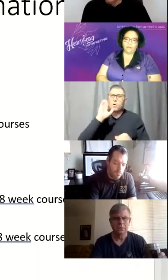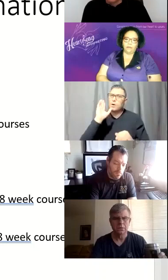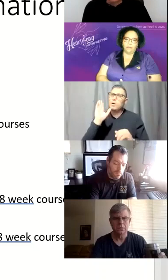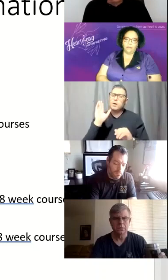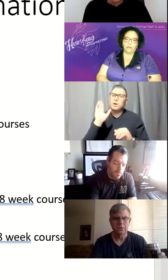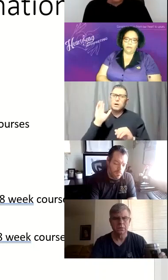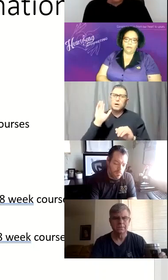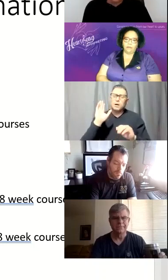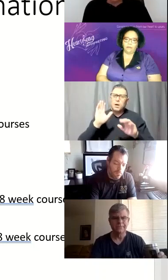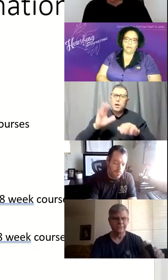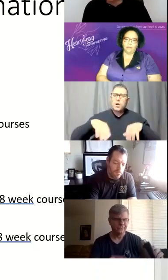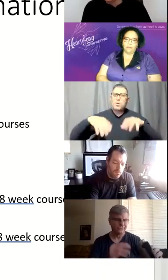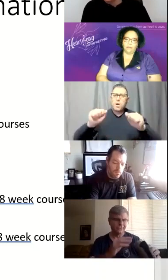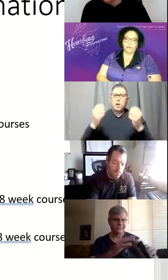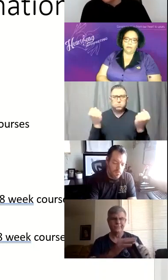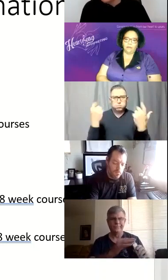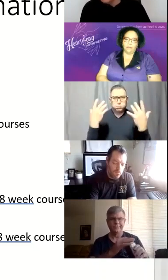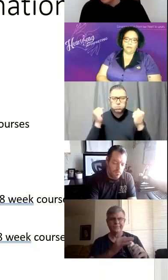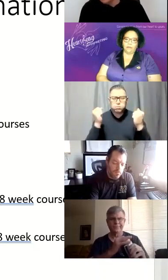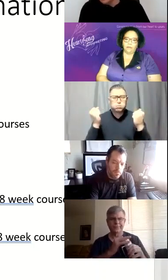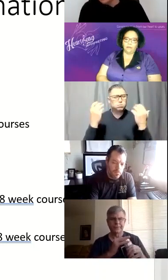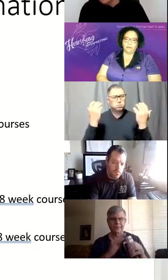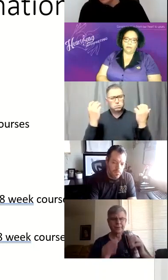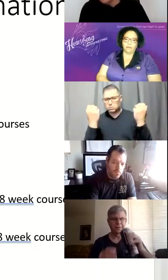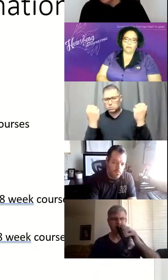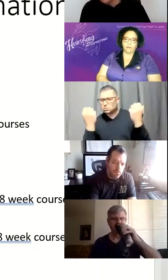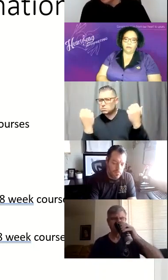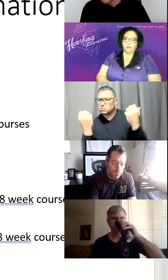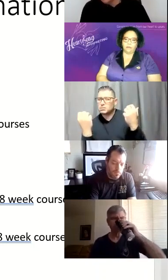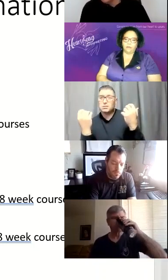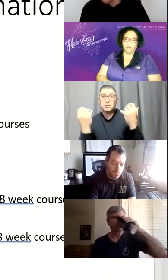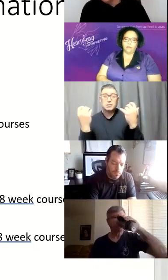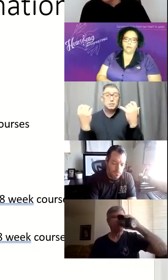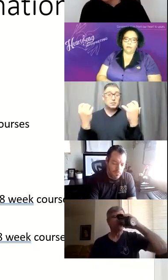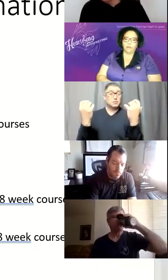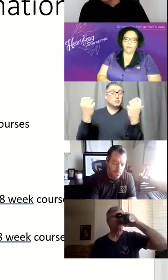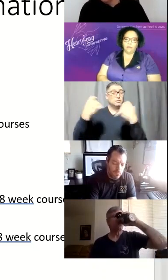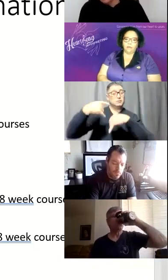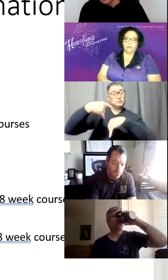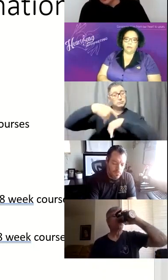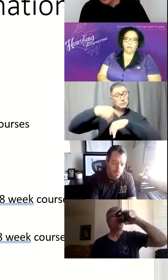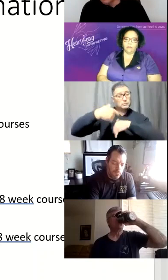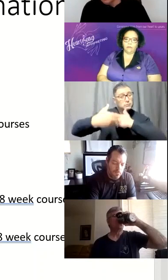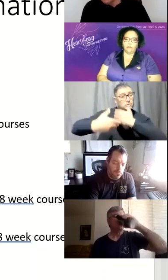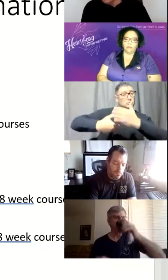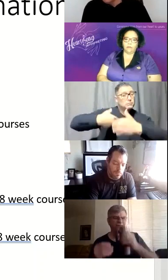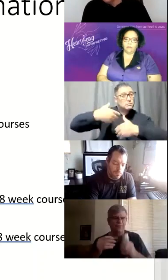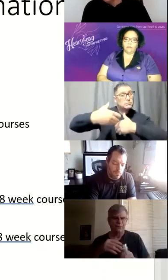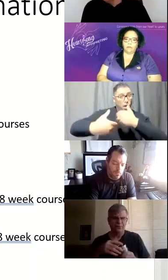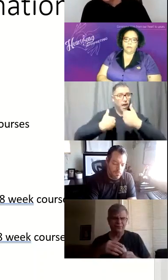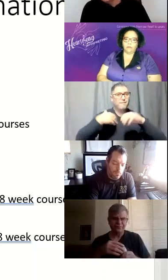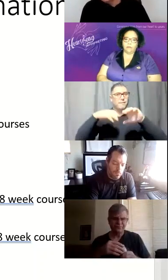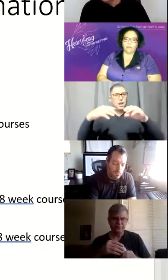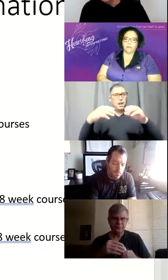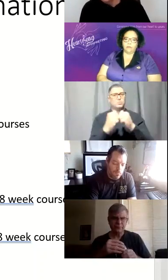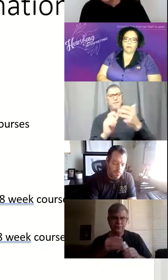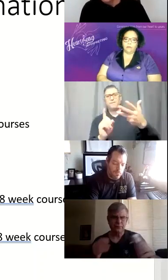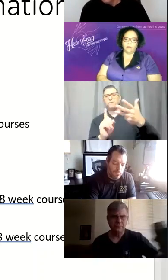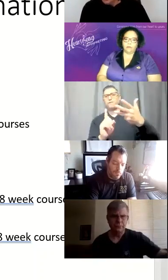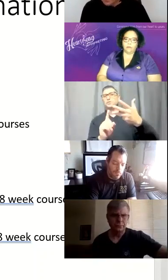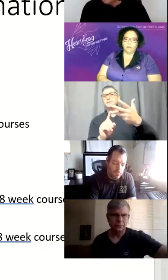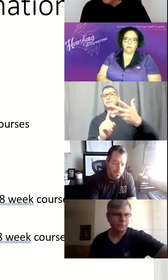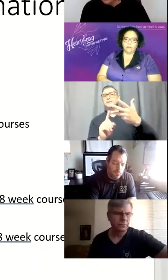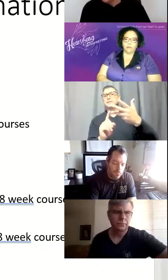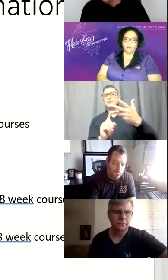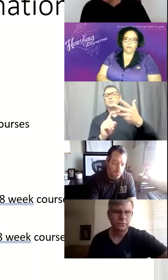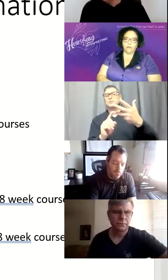acquire American Sign Language. So we currently offer a course with the freshmen at Orange High School, and